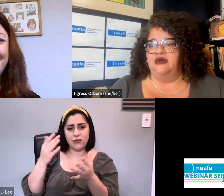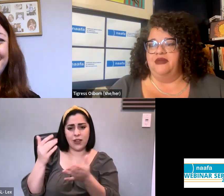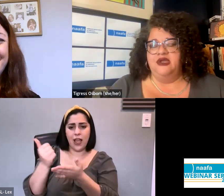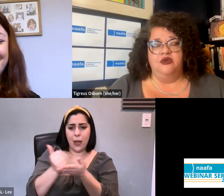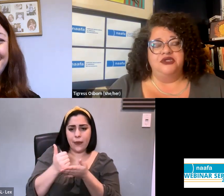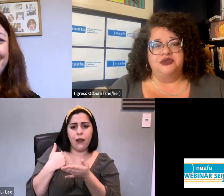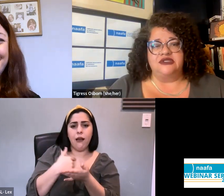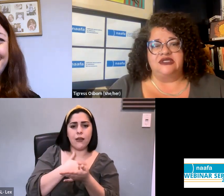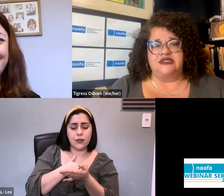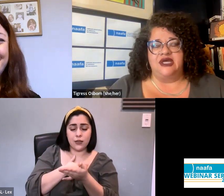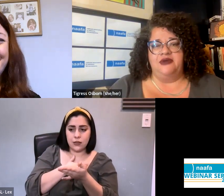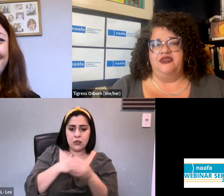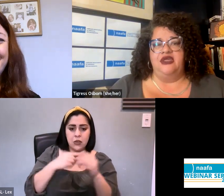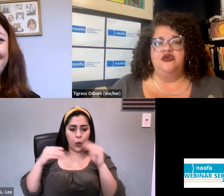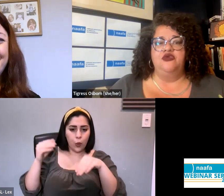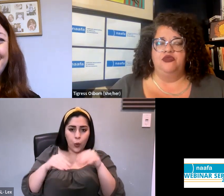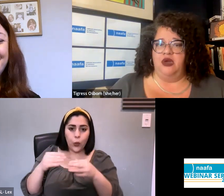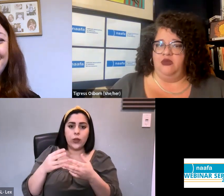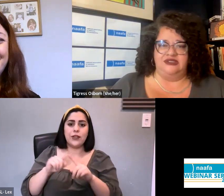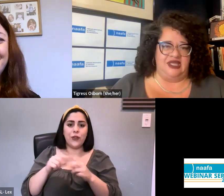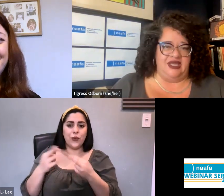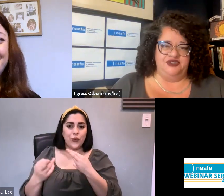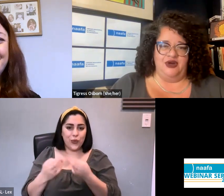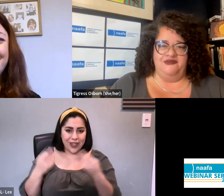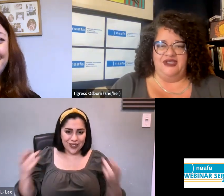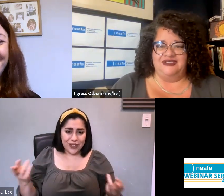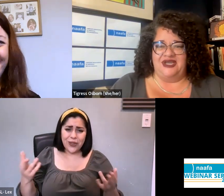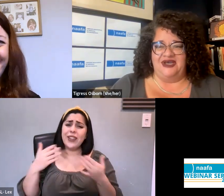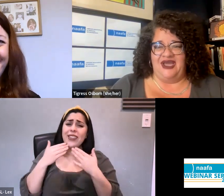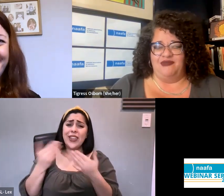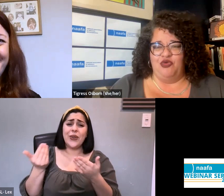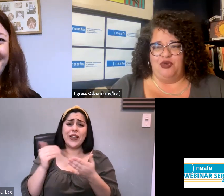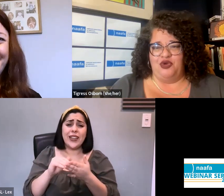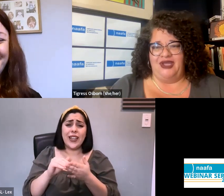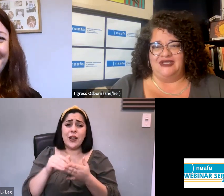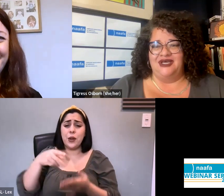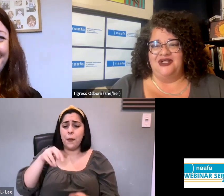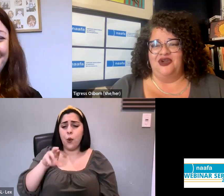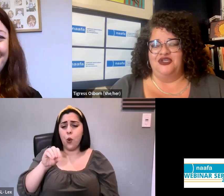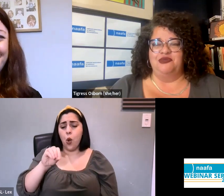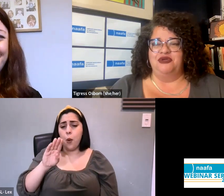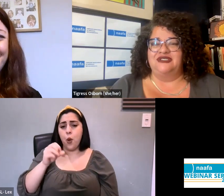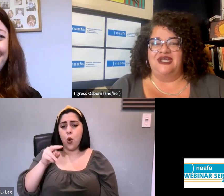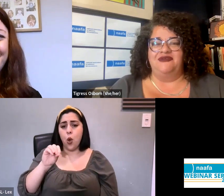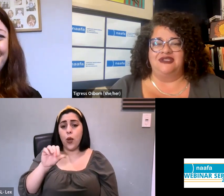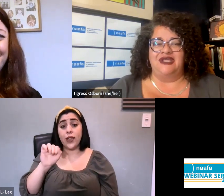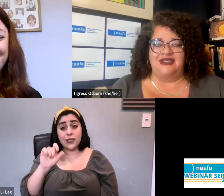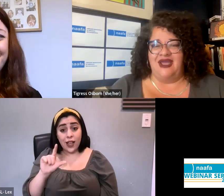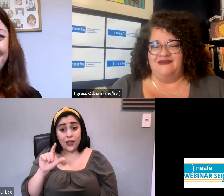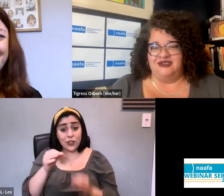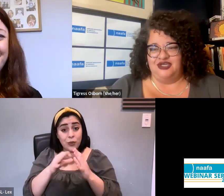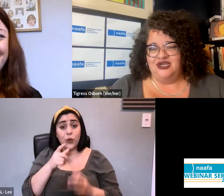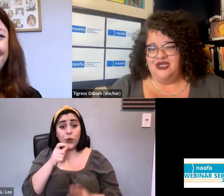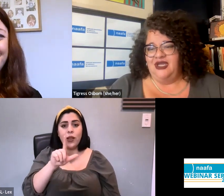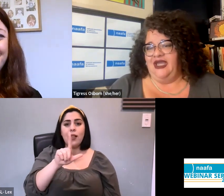together some resources. Thank you once again to our friends at Pro Bono ASL. Our interpreters today were Lex